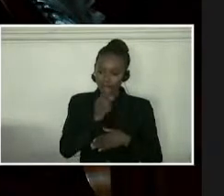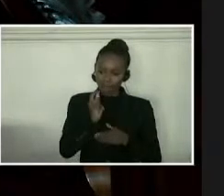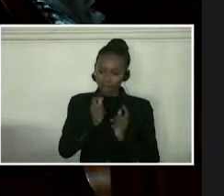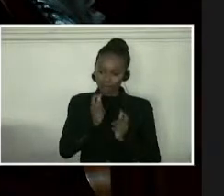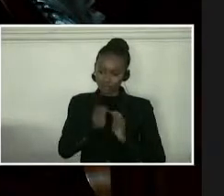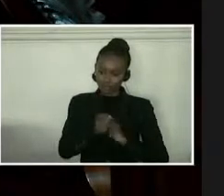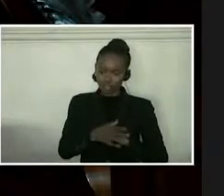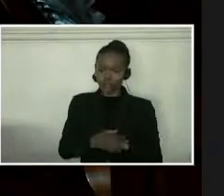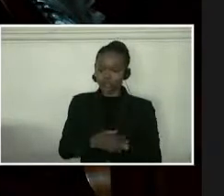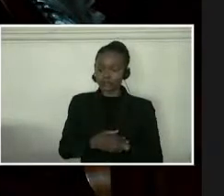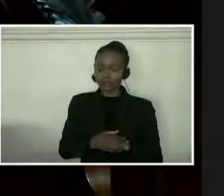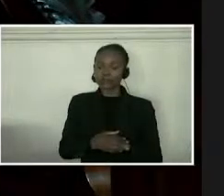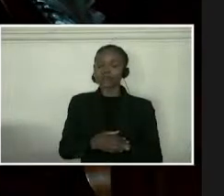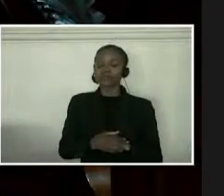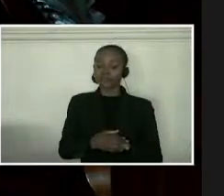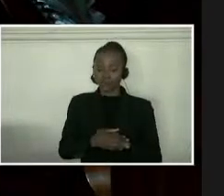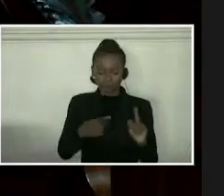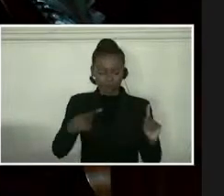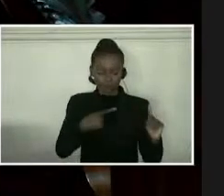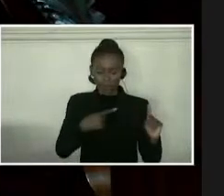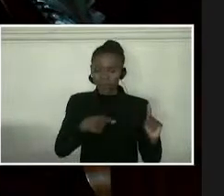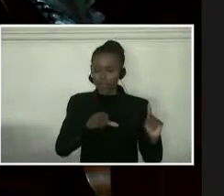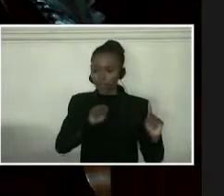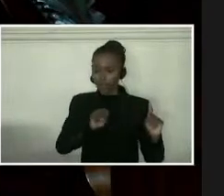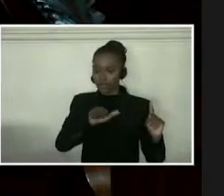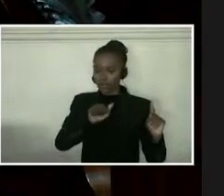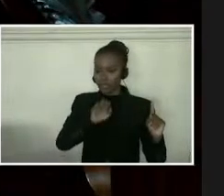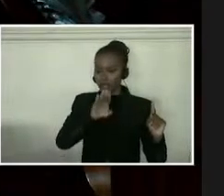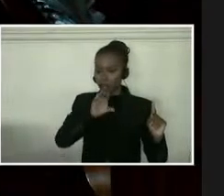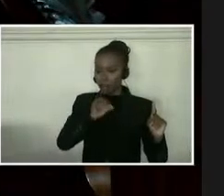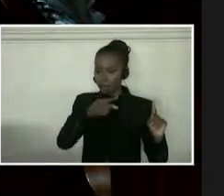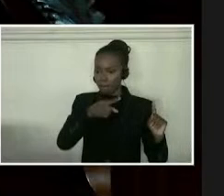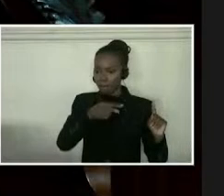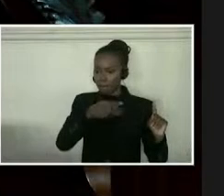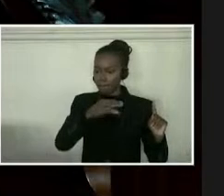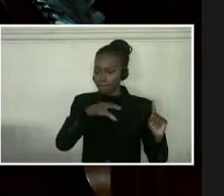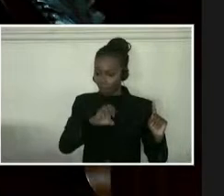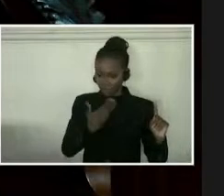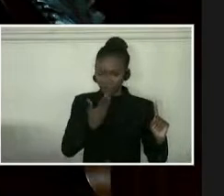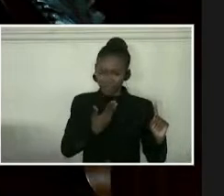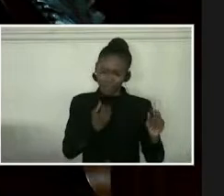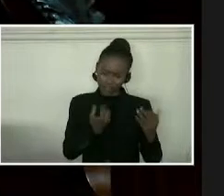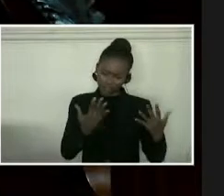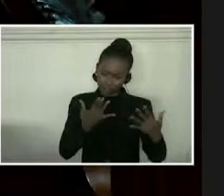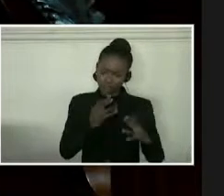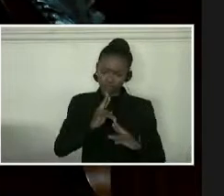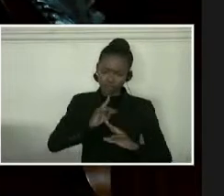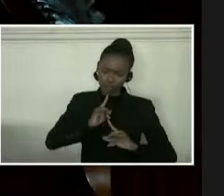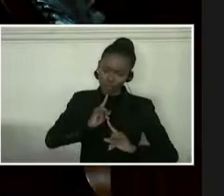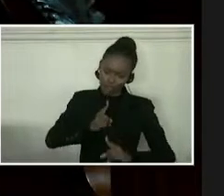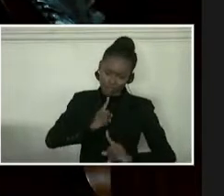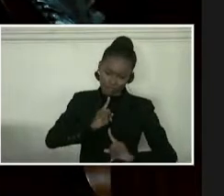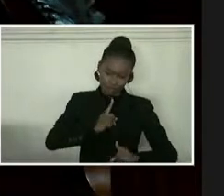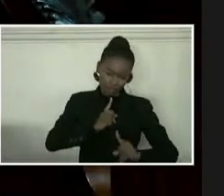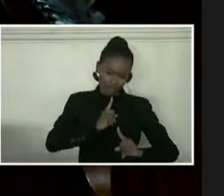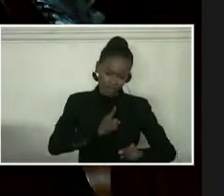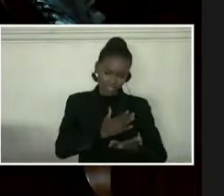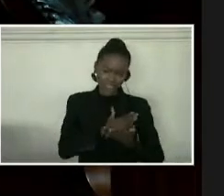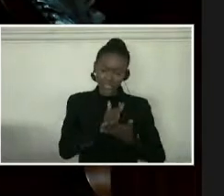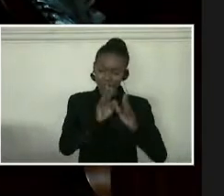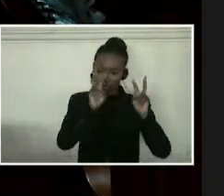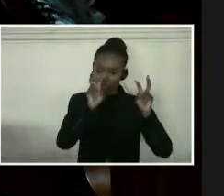much for your contribution in terms of responding in some of the issues that the honorable members have raised and